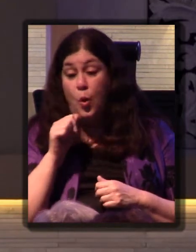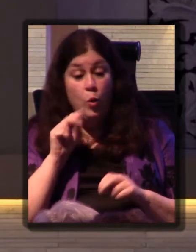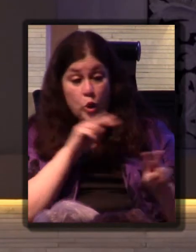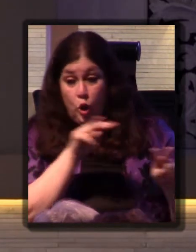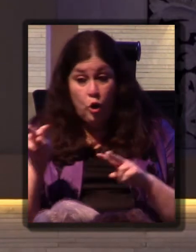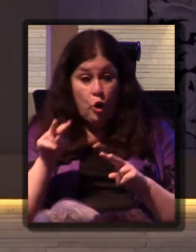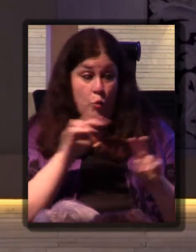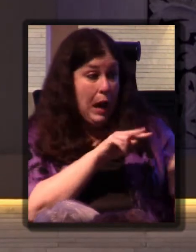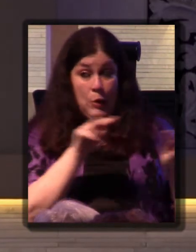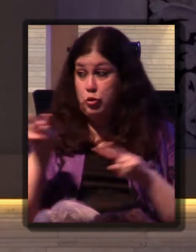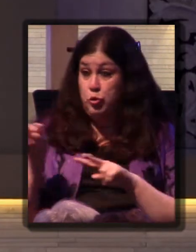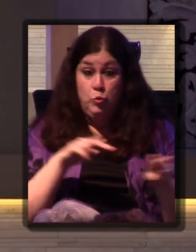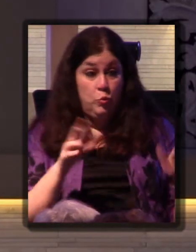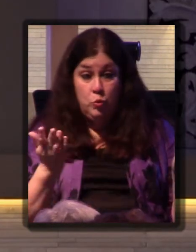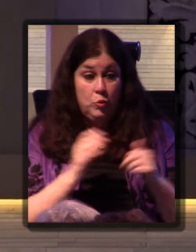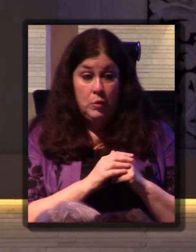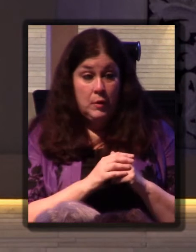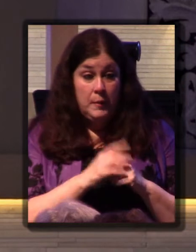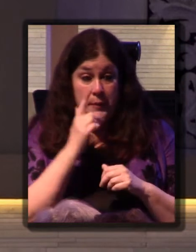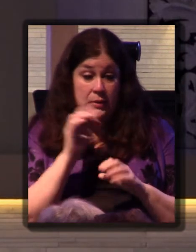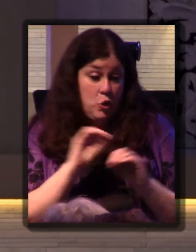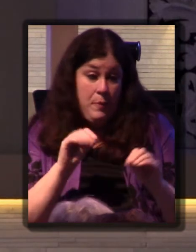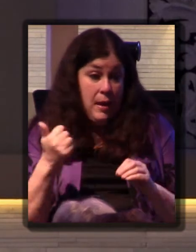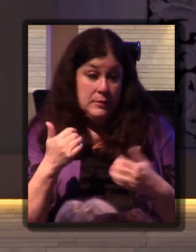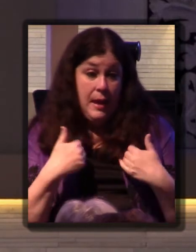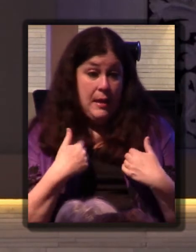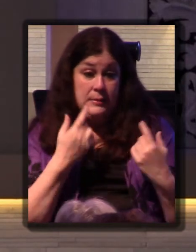Isaiah says, don't look around you. Don't look